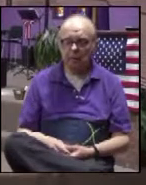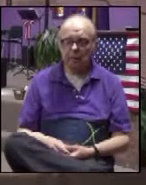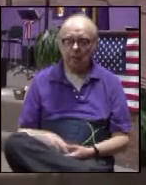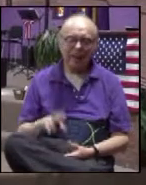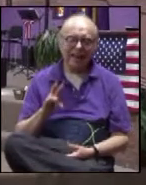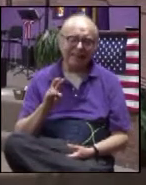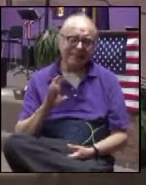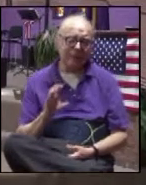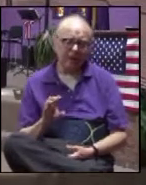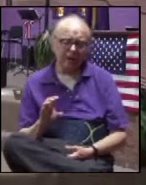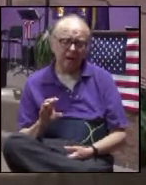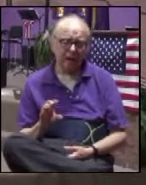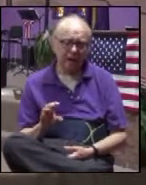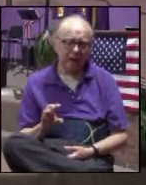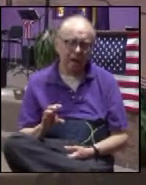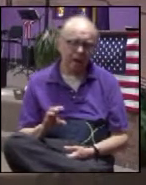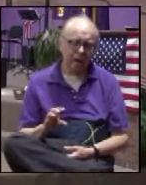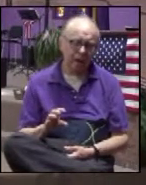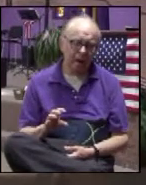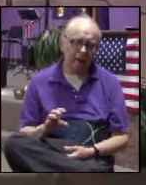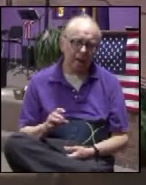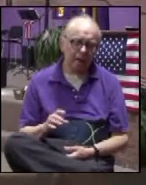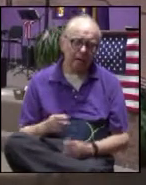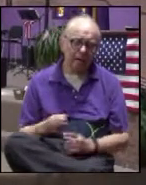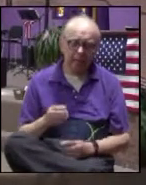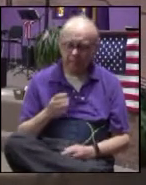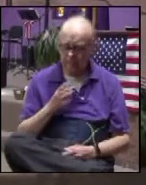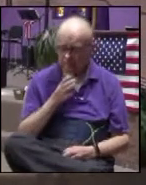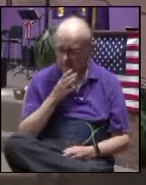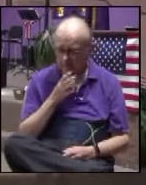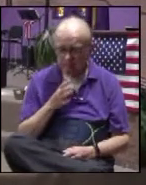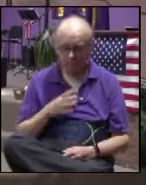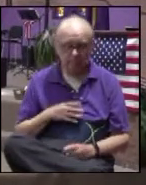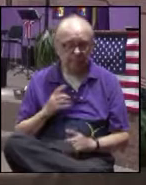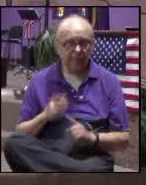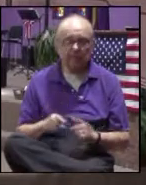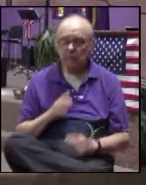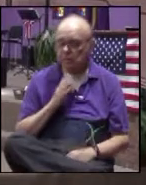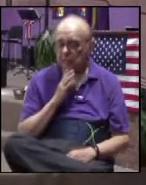700. Taken from a girl that couldn't speak.